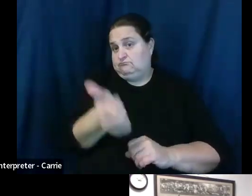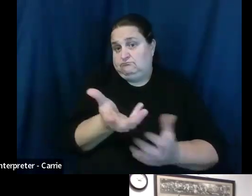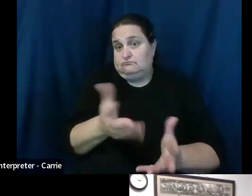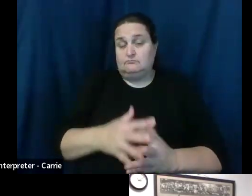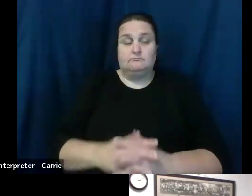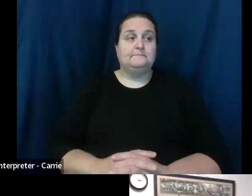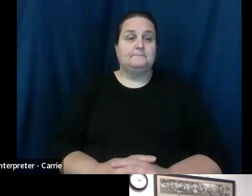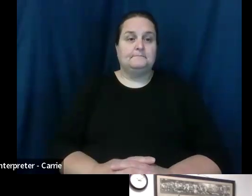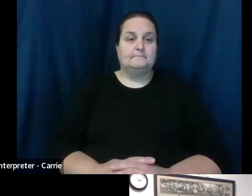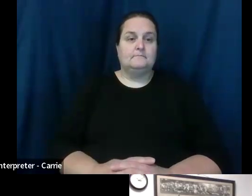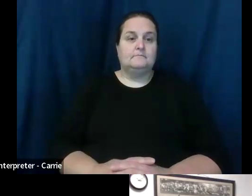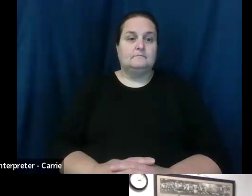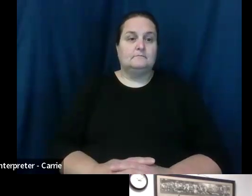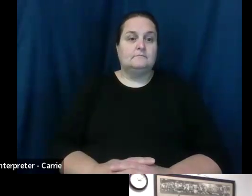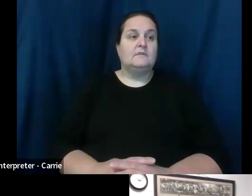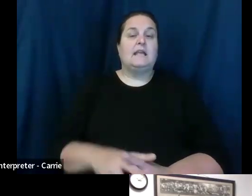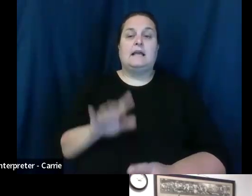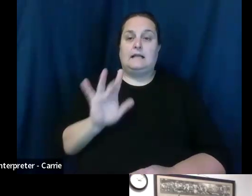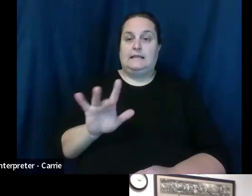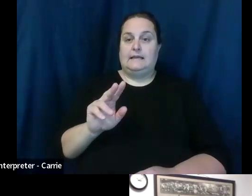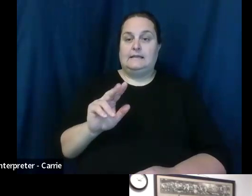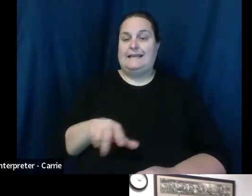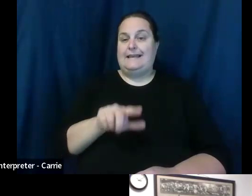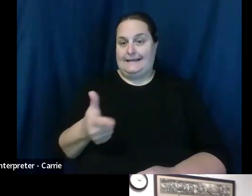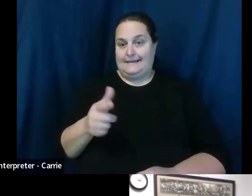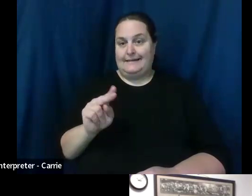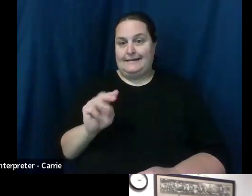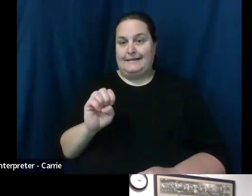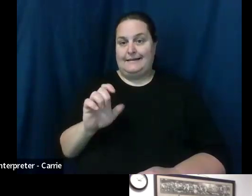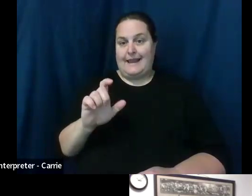So once you hit next,